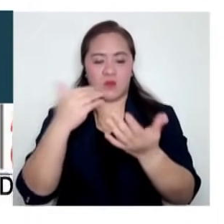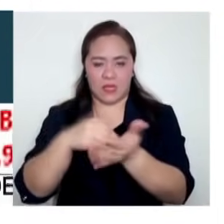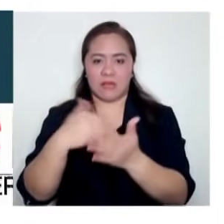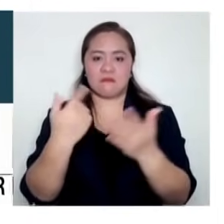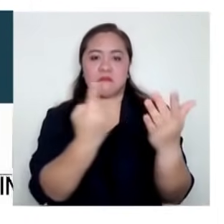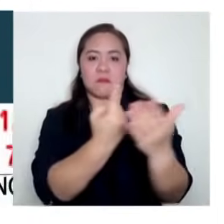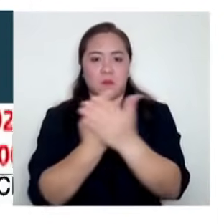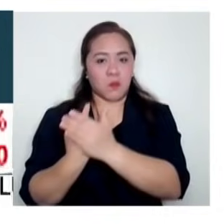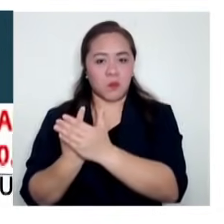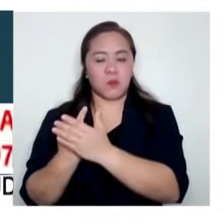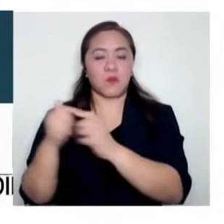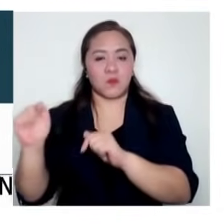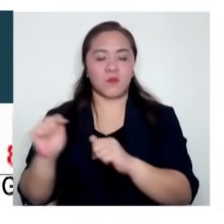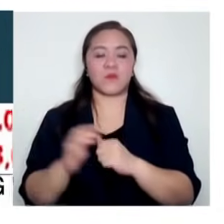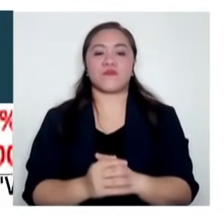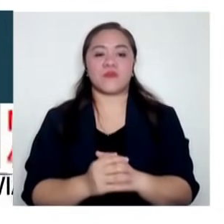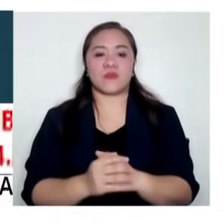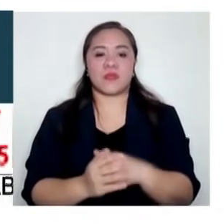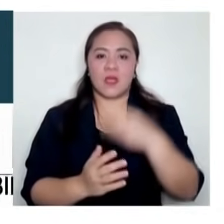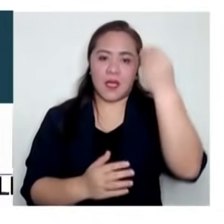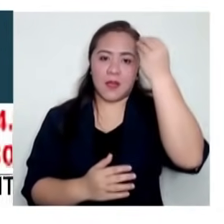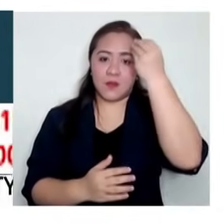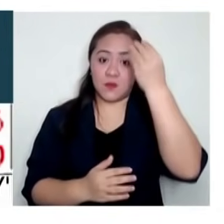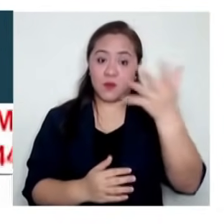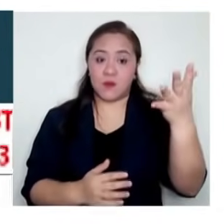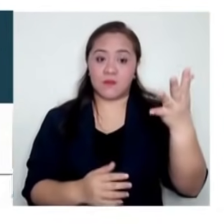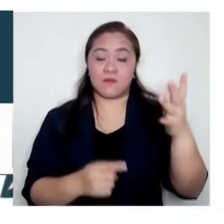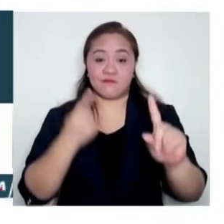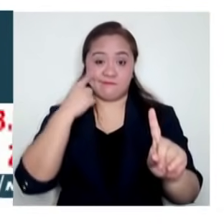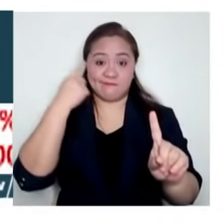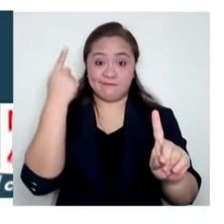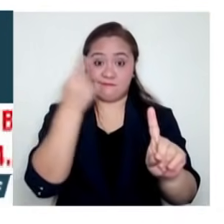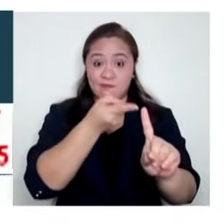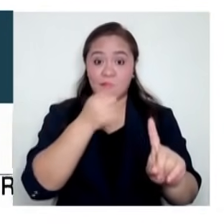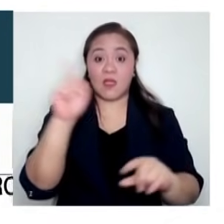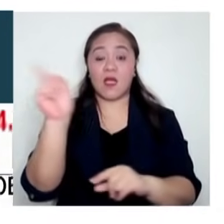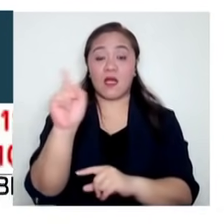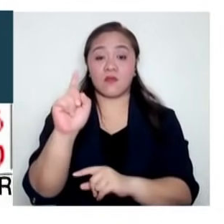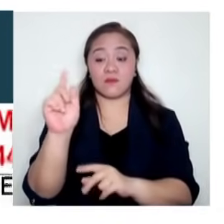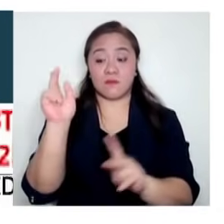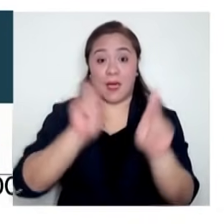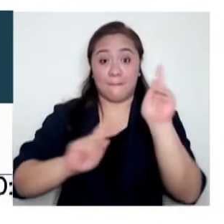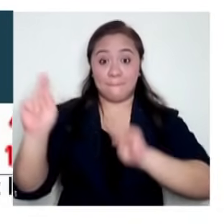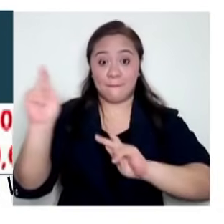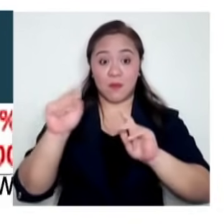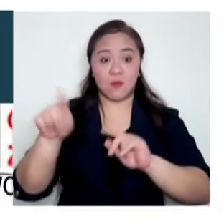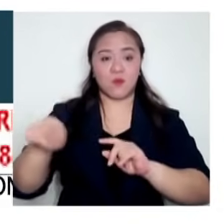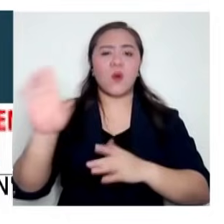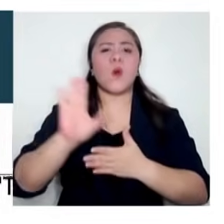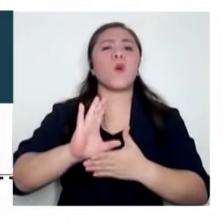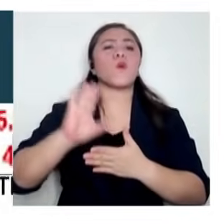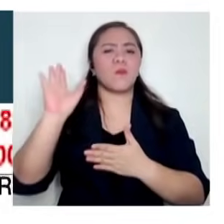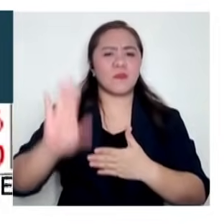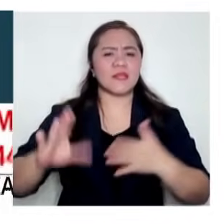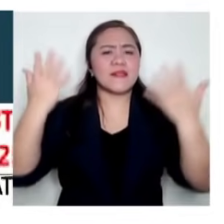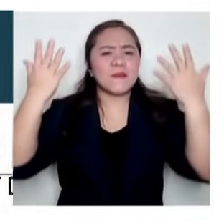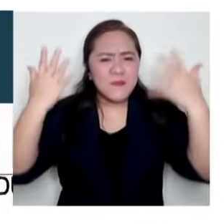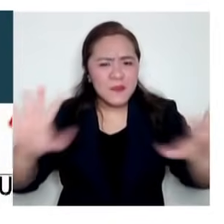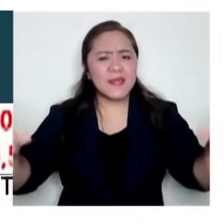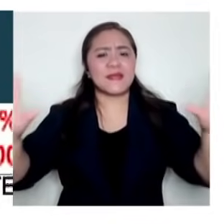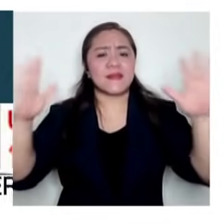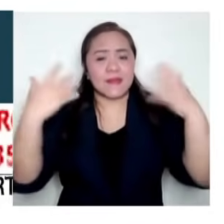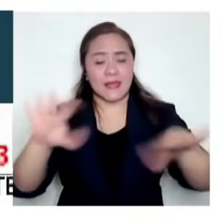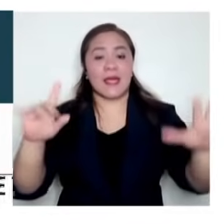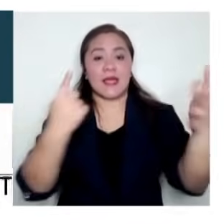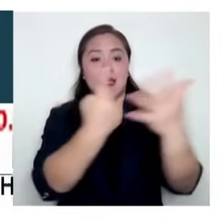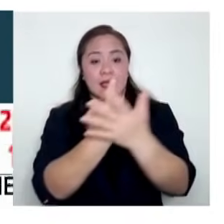But one of the things that I would like to point out would be these people or individuals have completed their isolation already. They